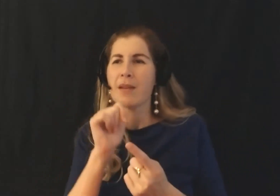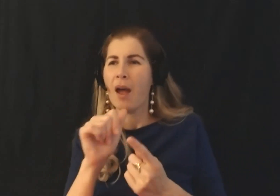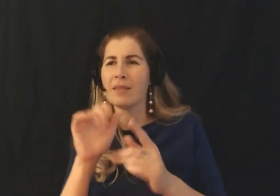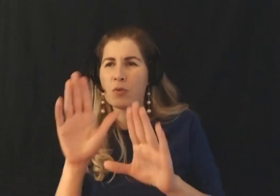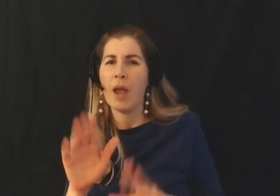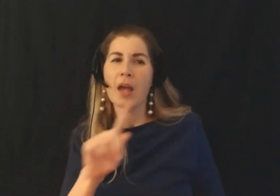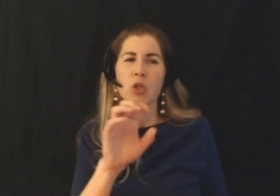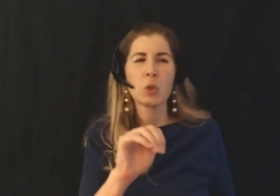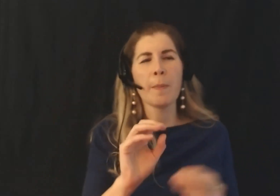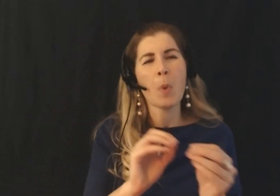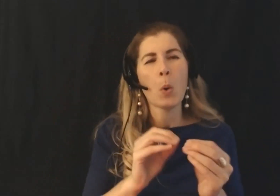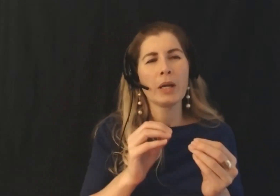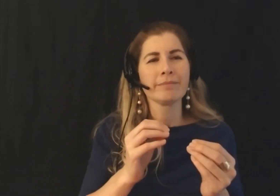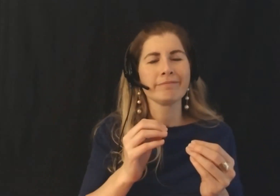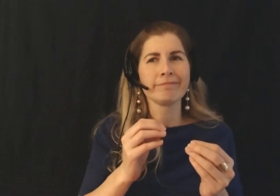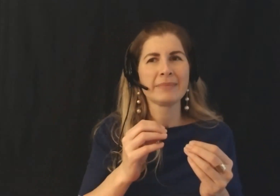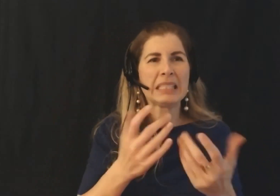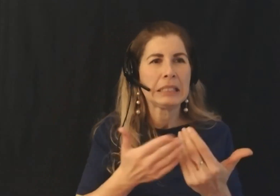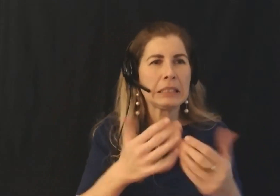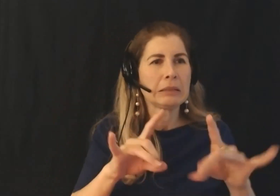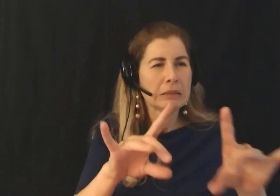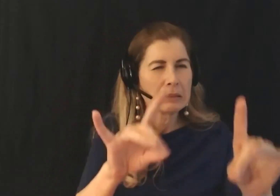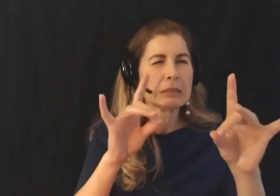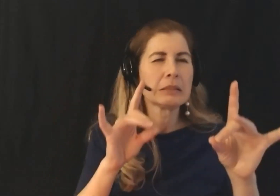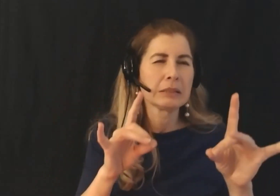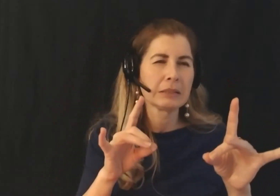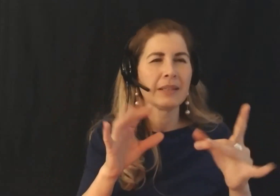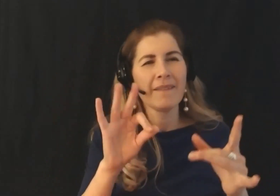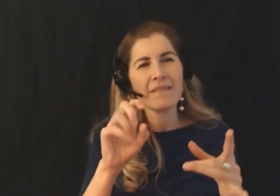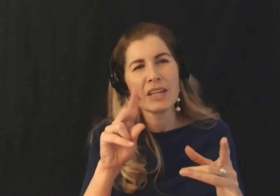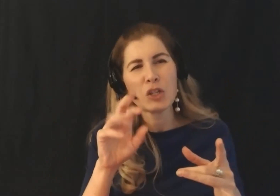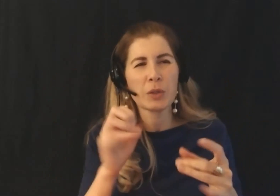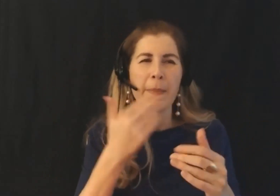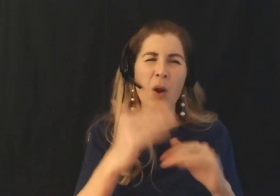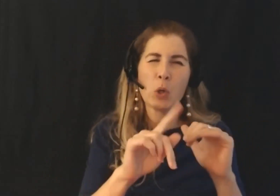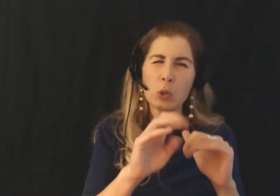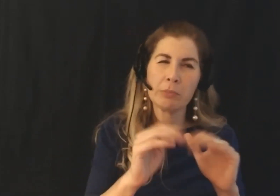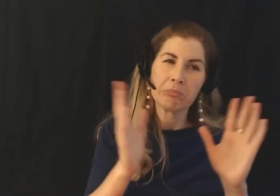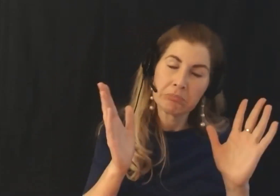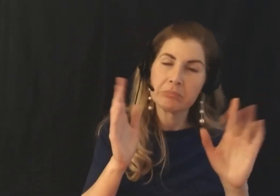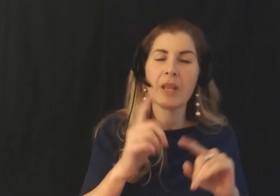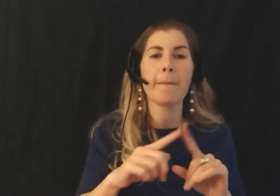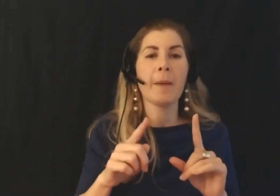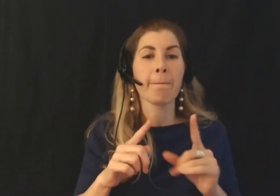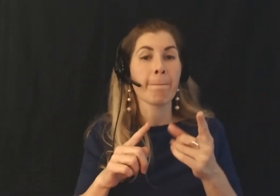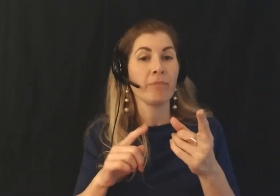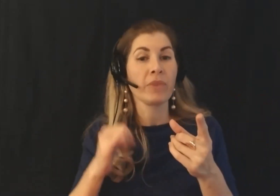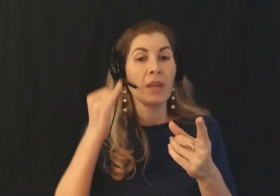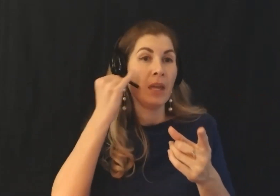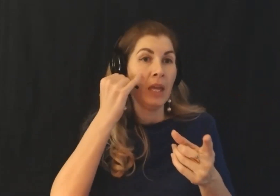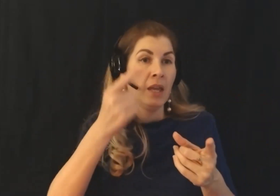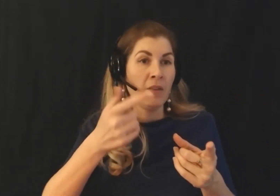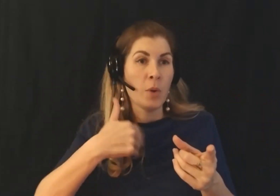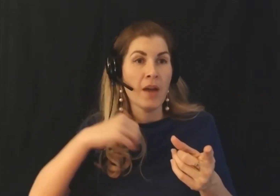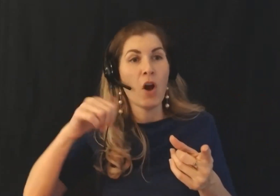Zoom is much more intuitive and just the features are much better. What you could do if you have even co-facilitators,